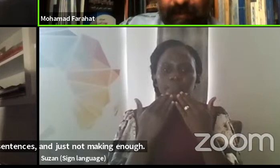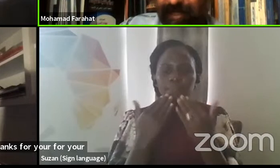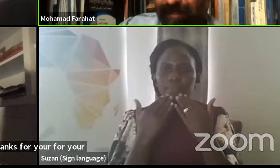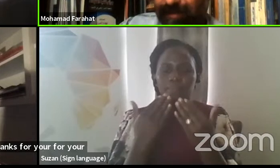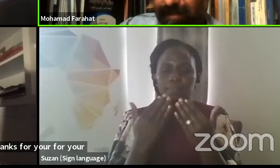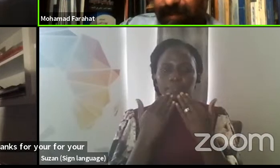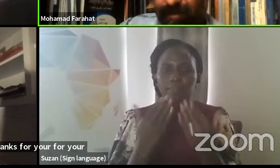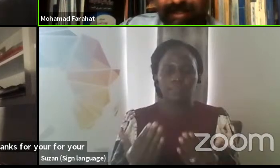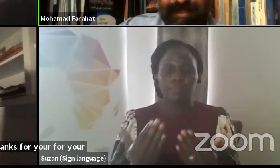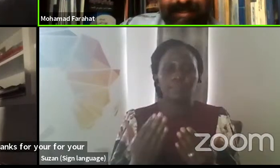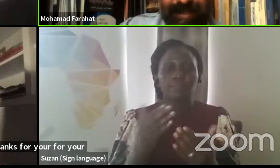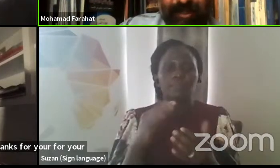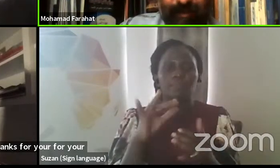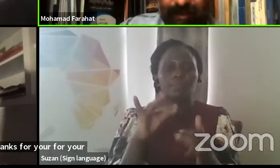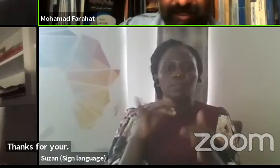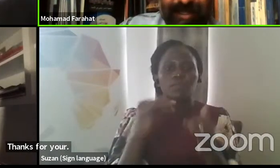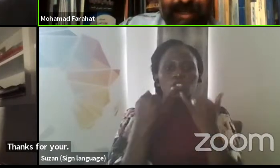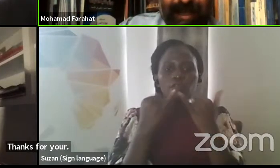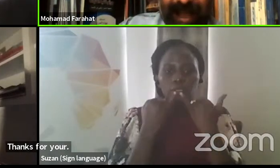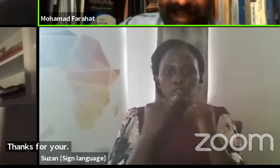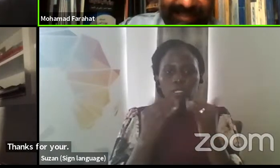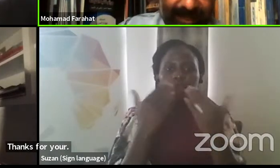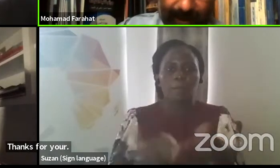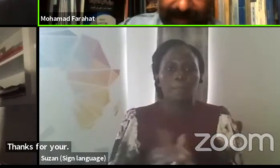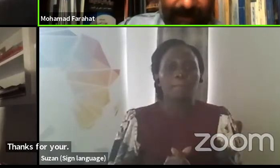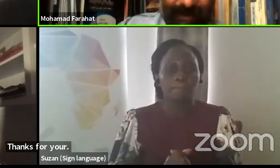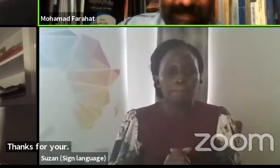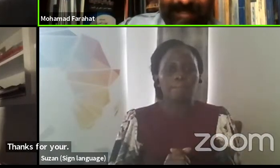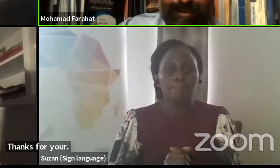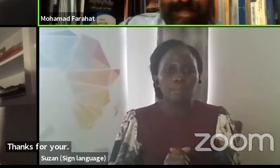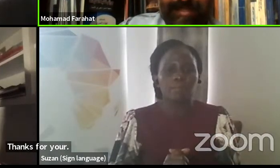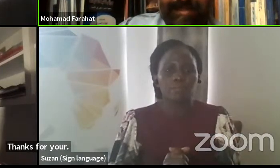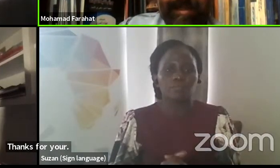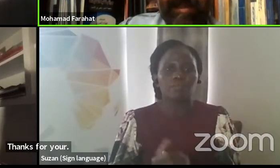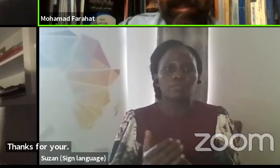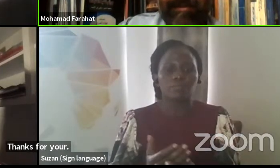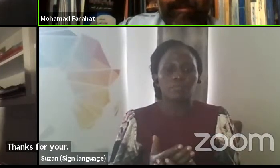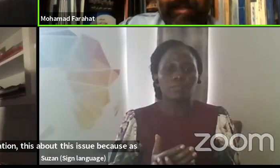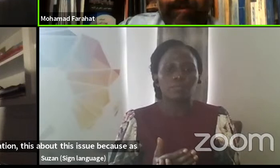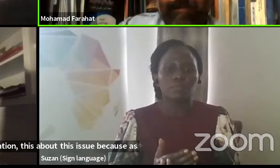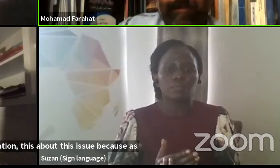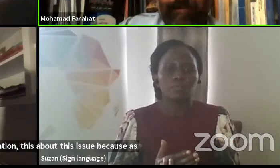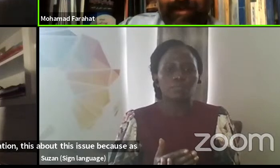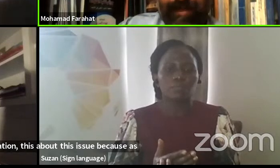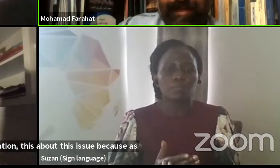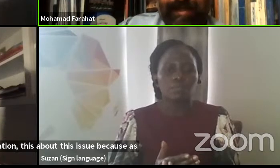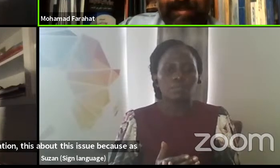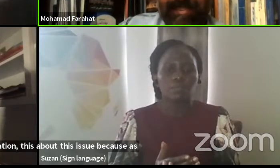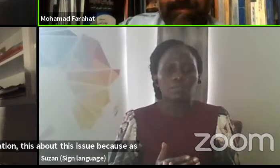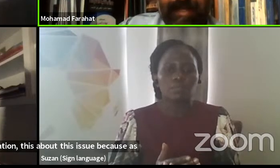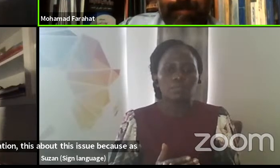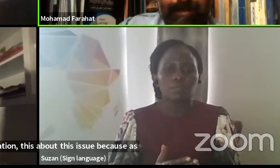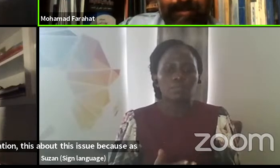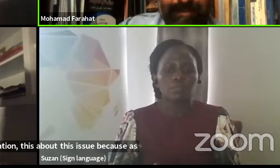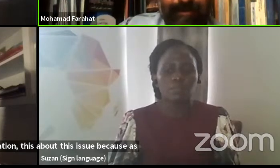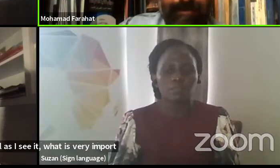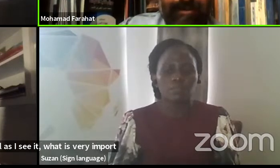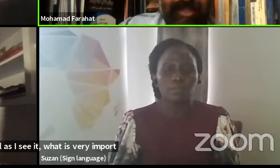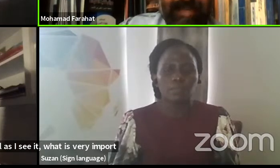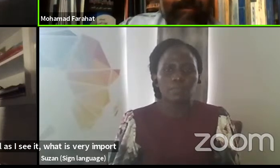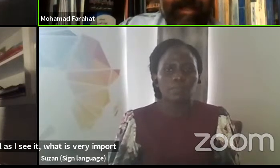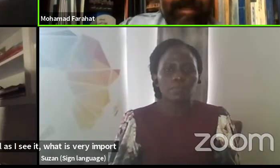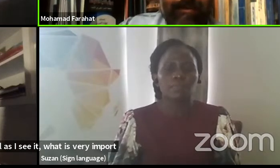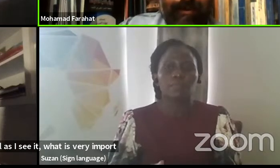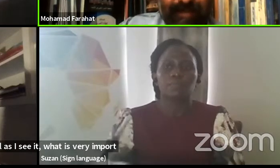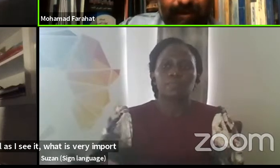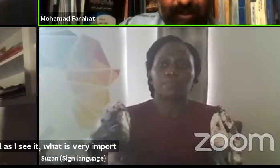your information this about this issue, because as a lawyer, I think it is very important to